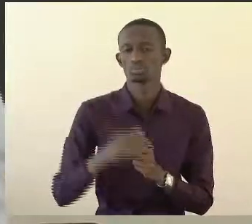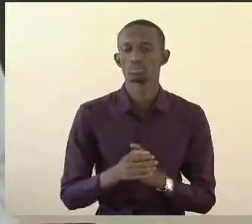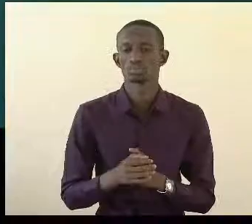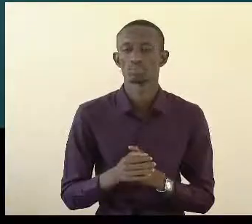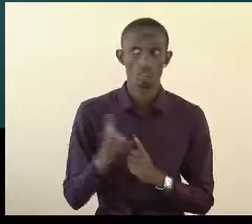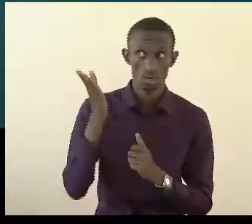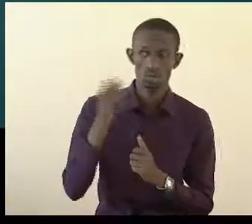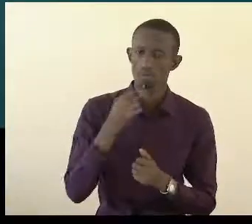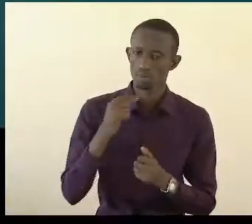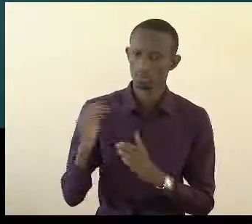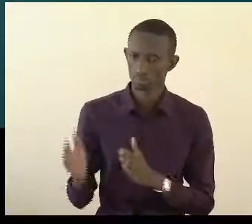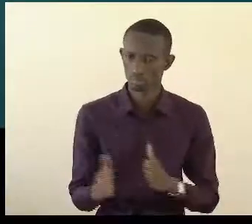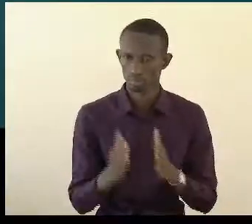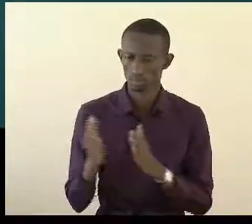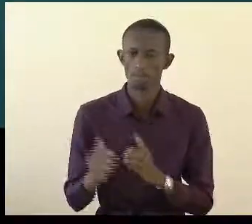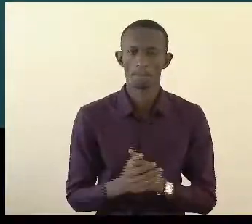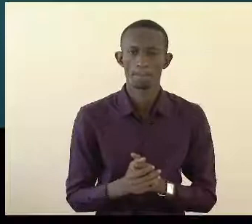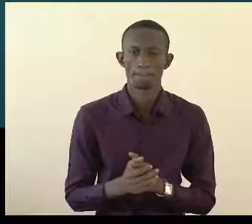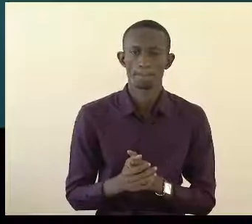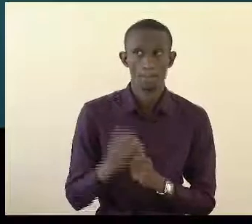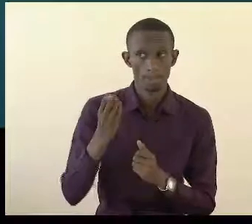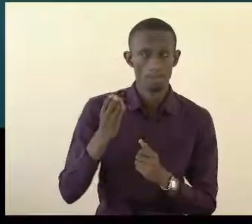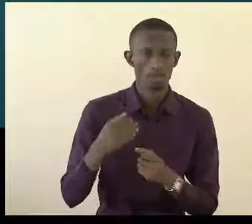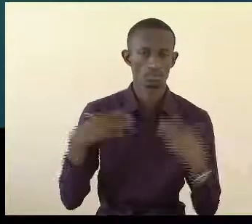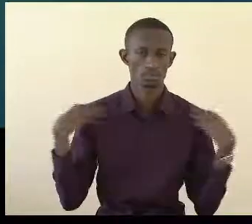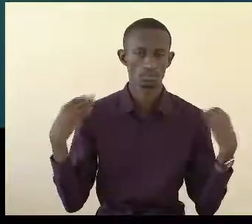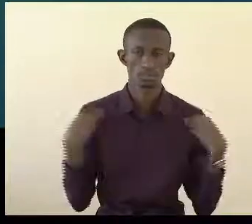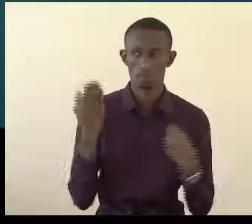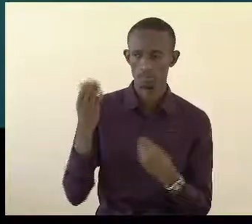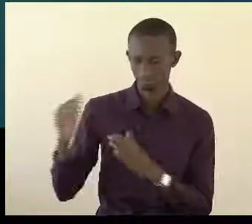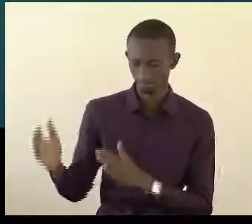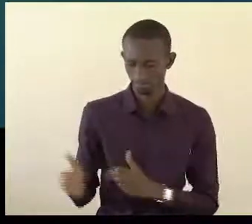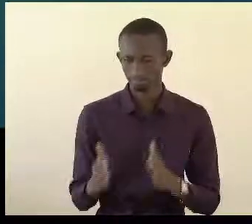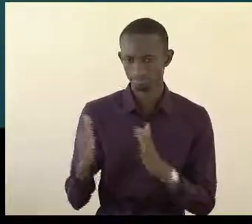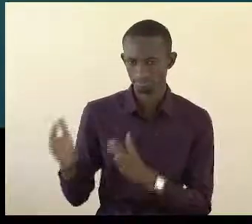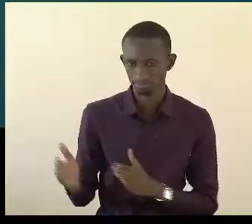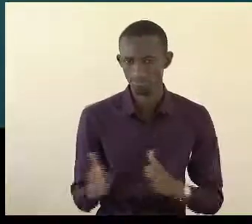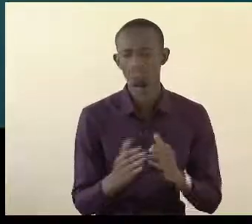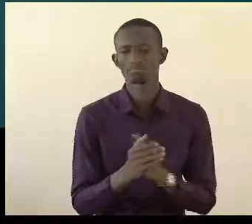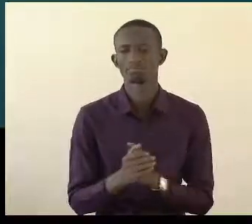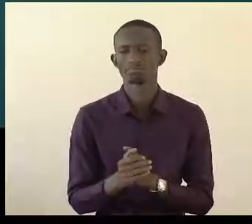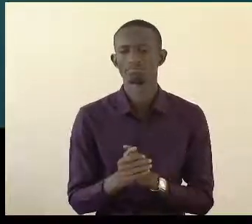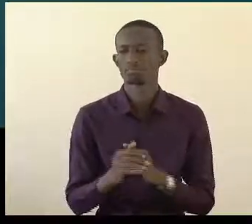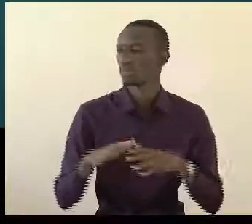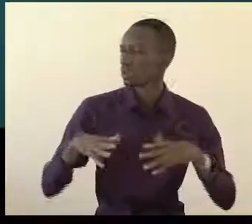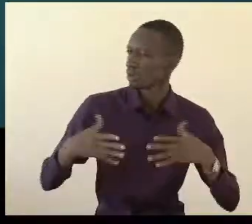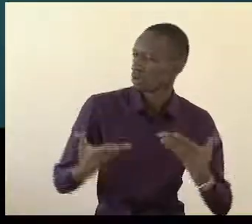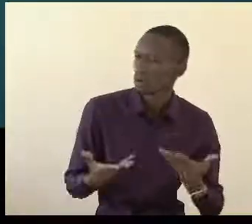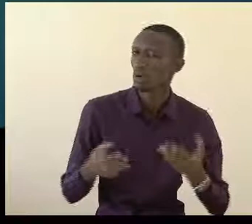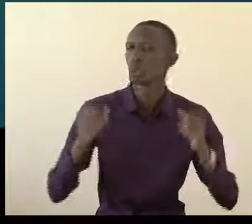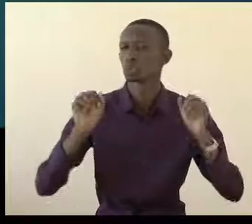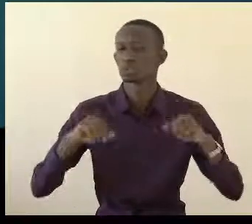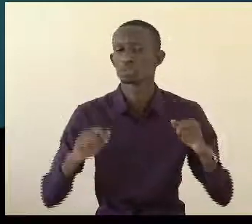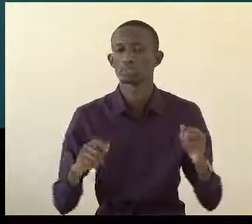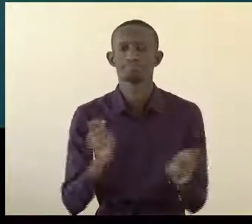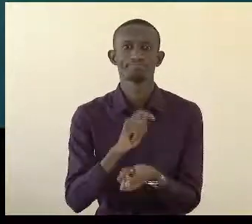them. So the first part of the exercise will be the preparation or the conversion, how we can convert